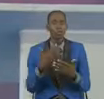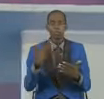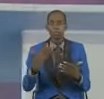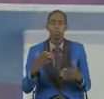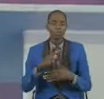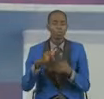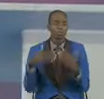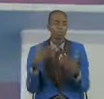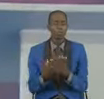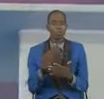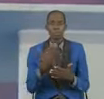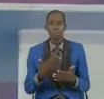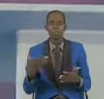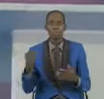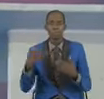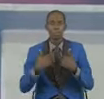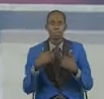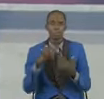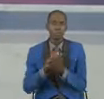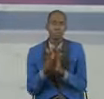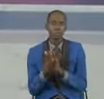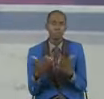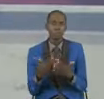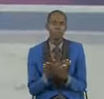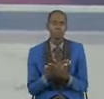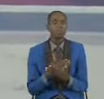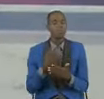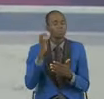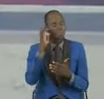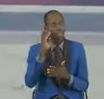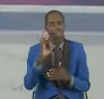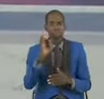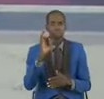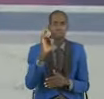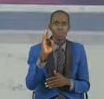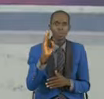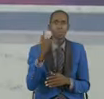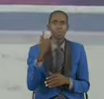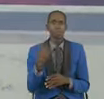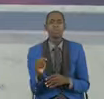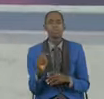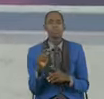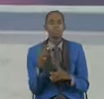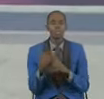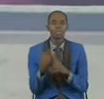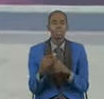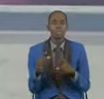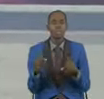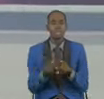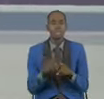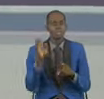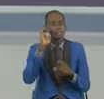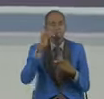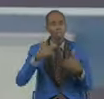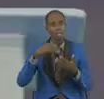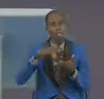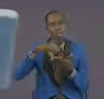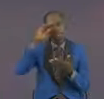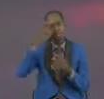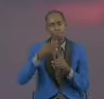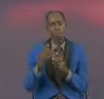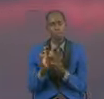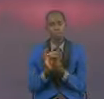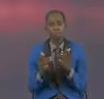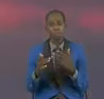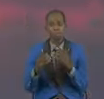all things have become new. I delivered the message as I have learned in the word. Immediately I finished, I